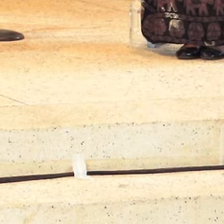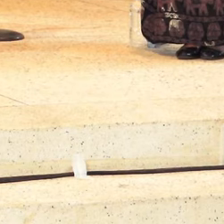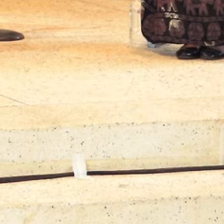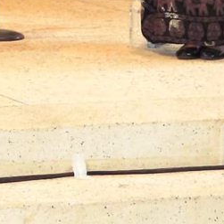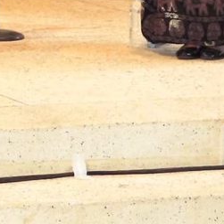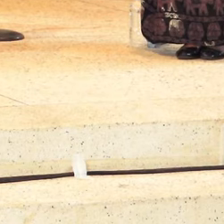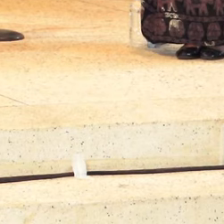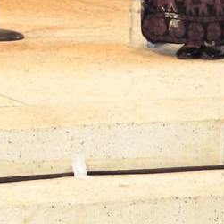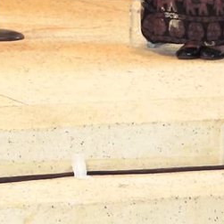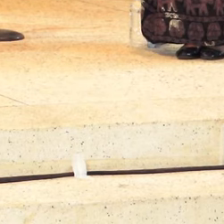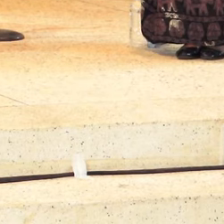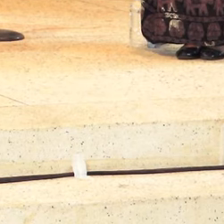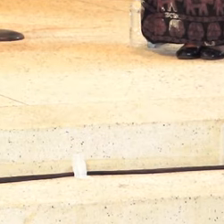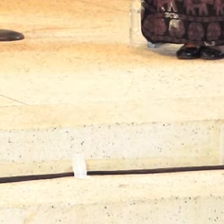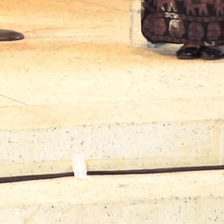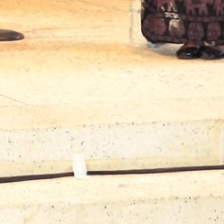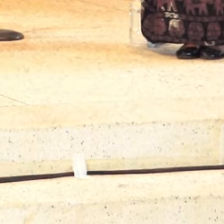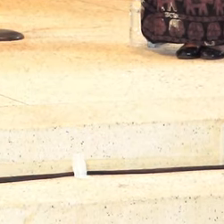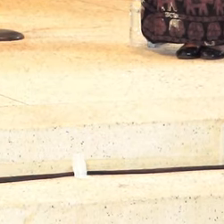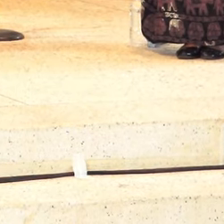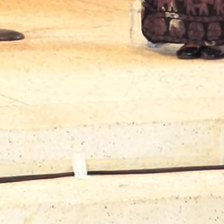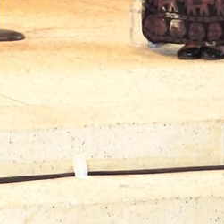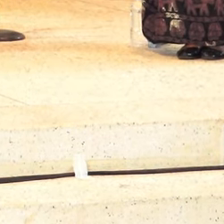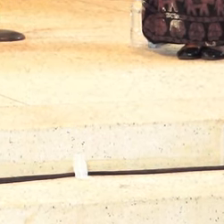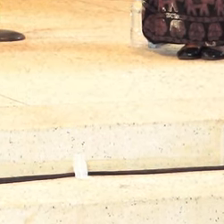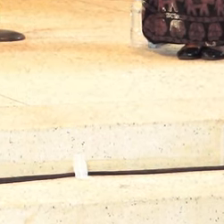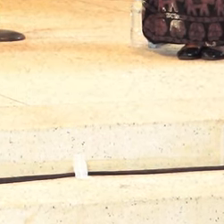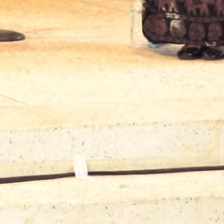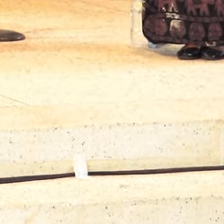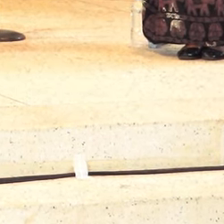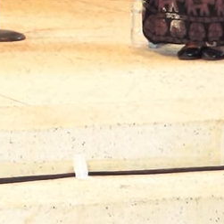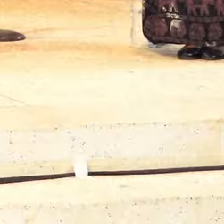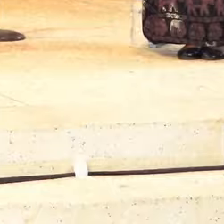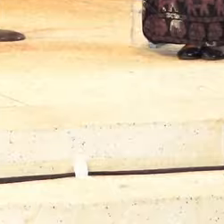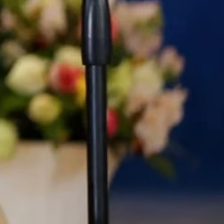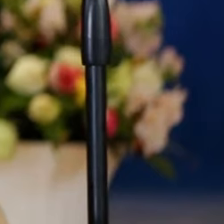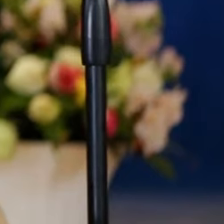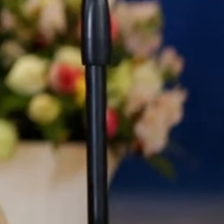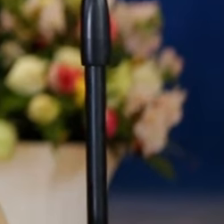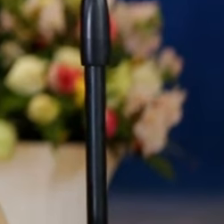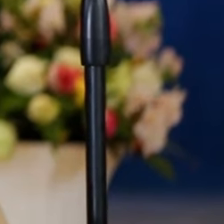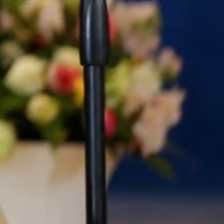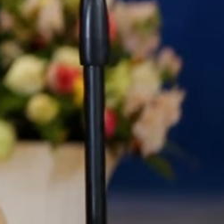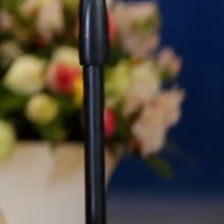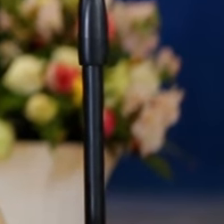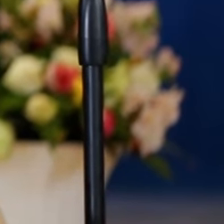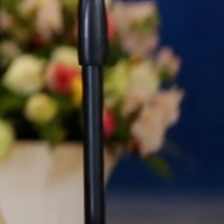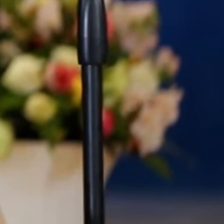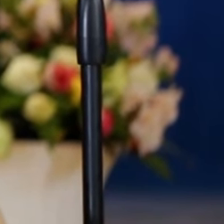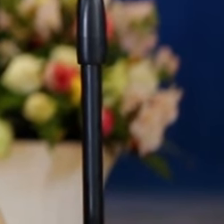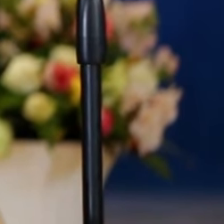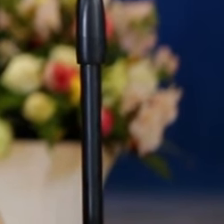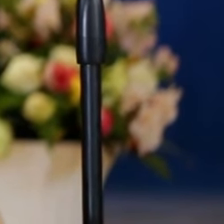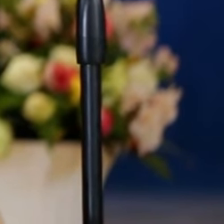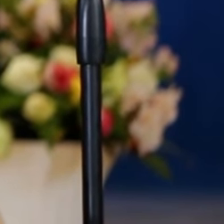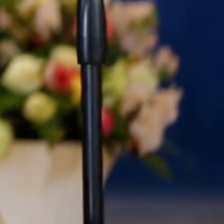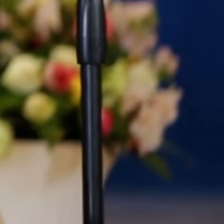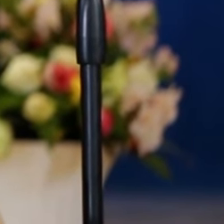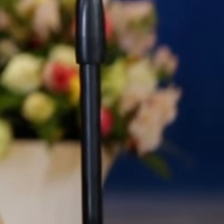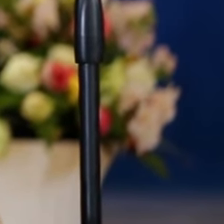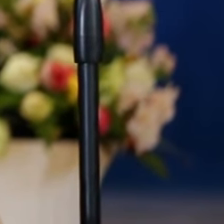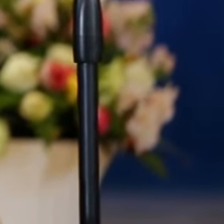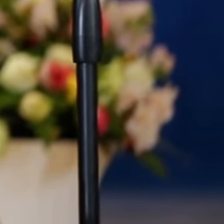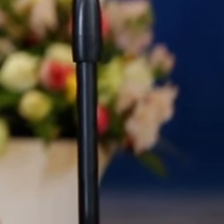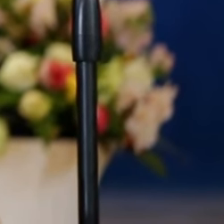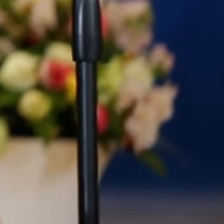Jack. Let's believe and pray. Our Father in heaven, we thank you for being with us throughout the last quarter. As we begin the new